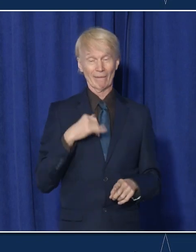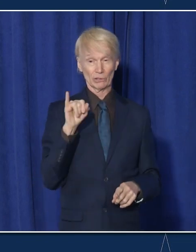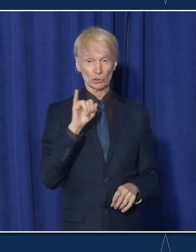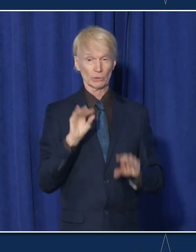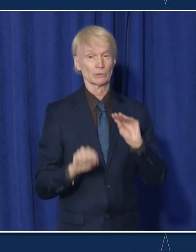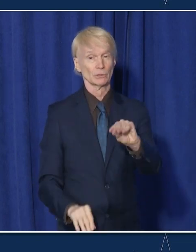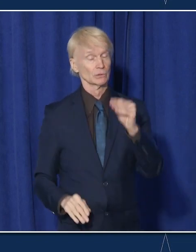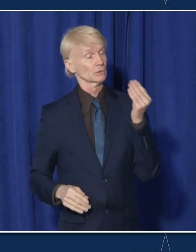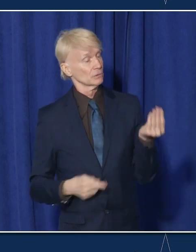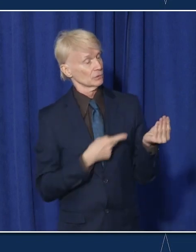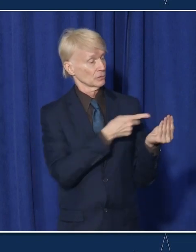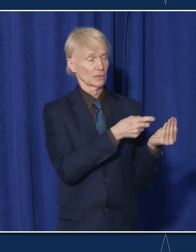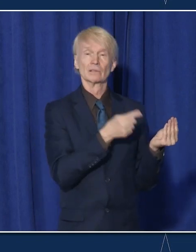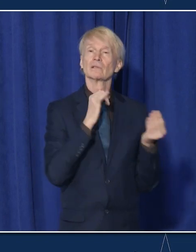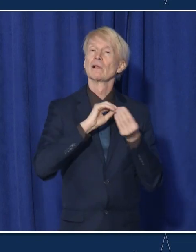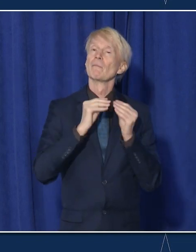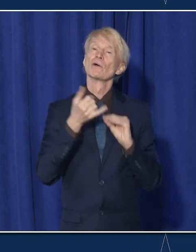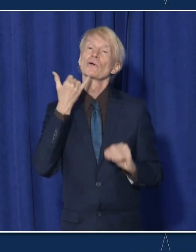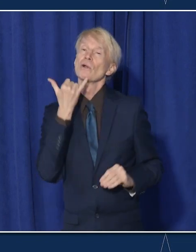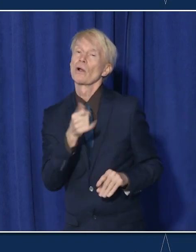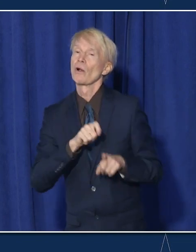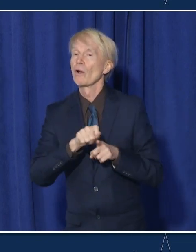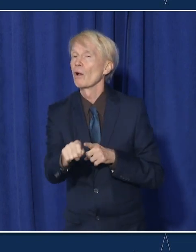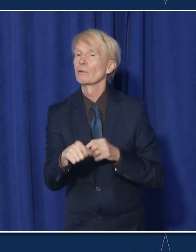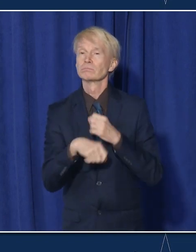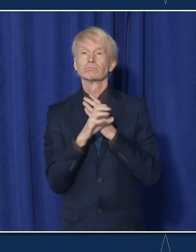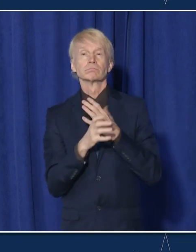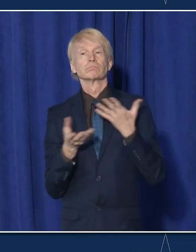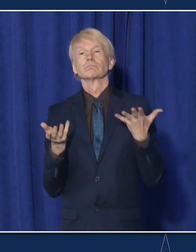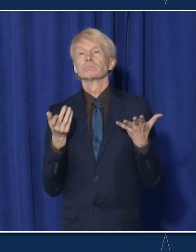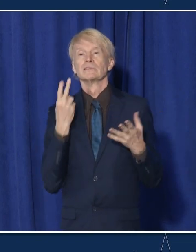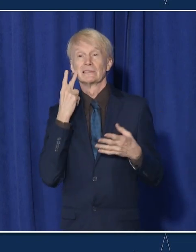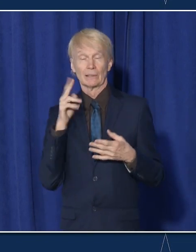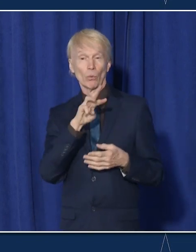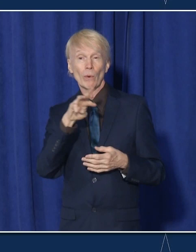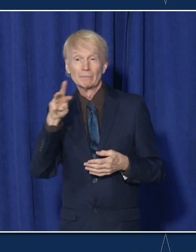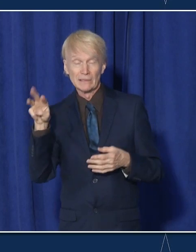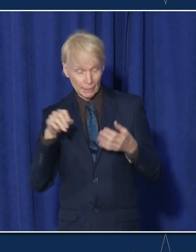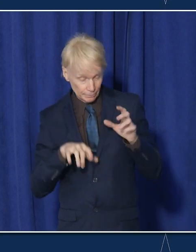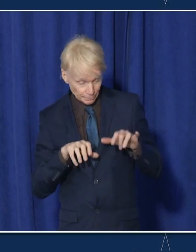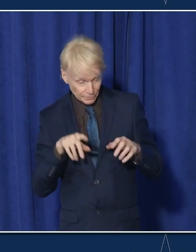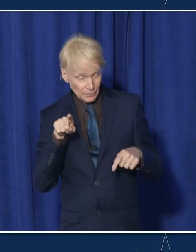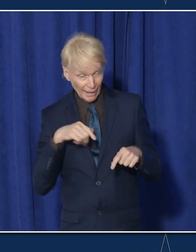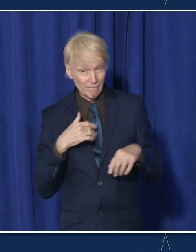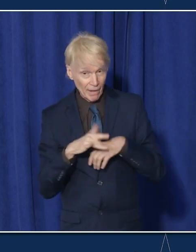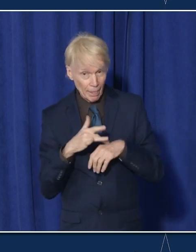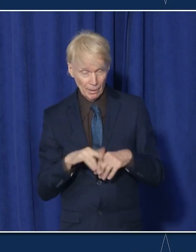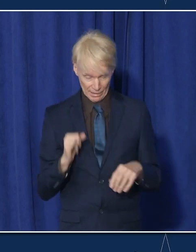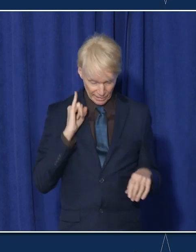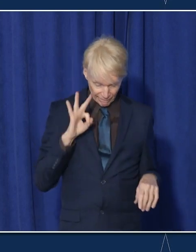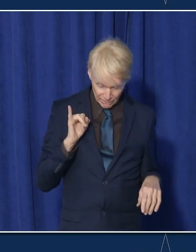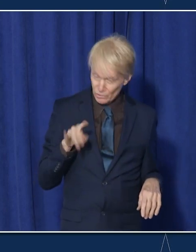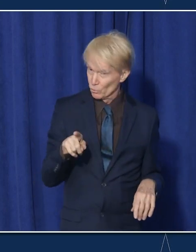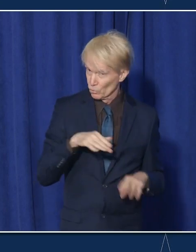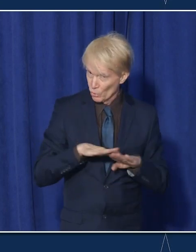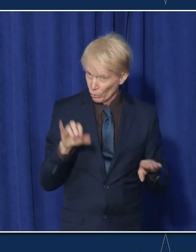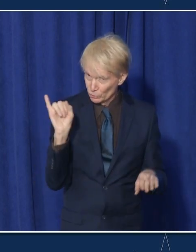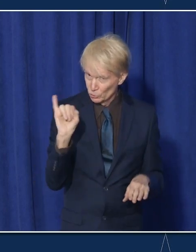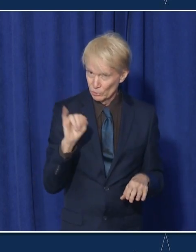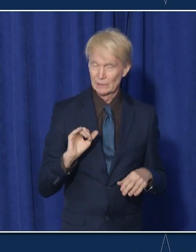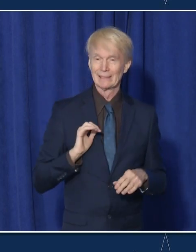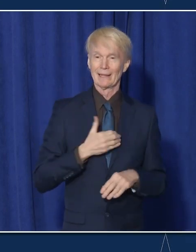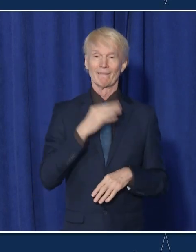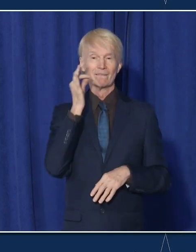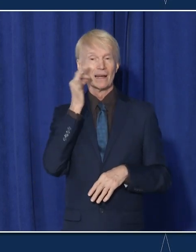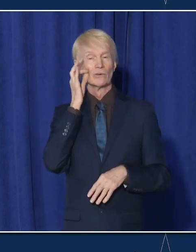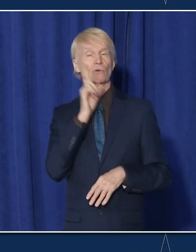your card and call the number on that card or go to the website and see what's available. If you're not insured, our federally qualified health centers, community health